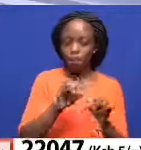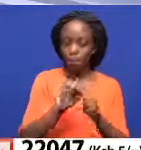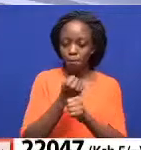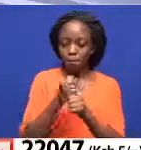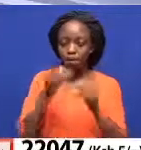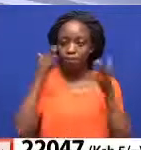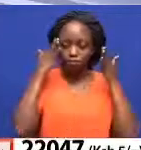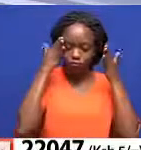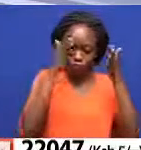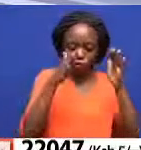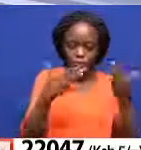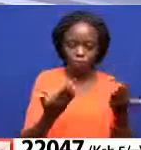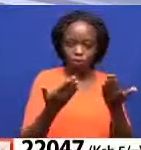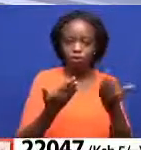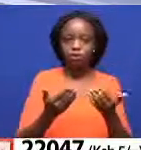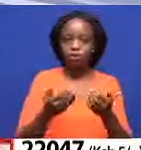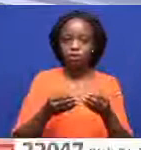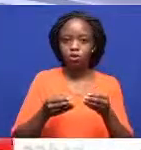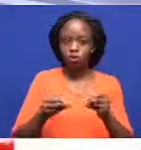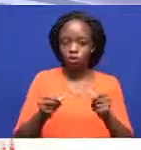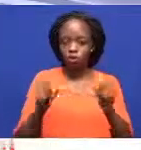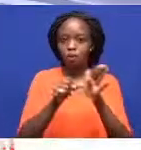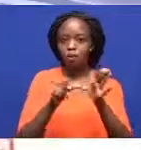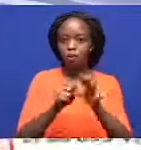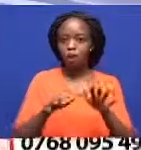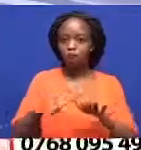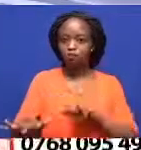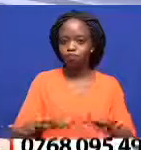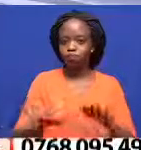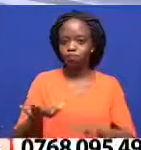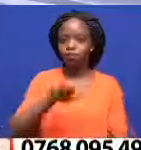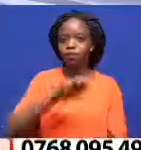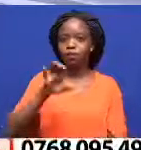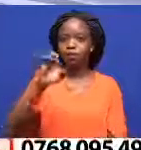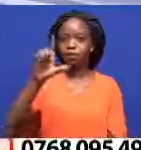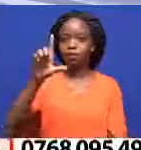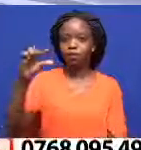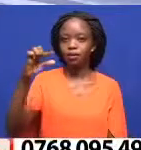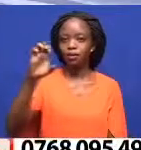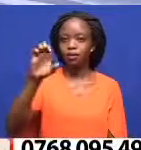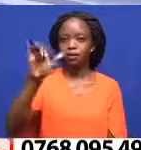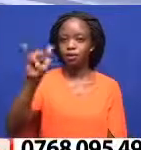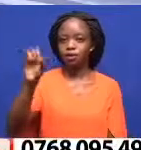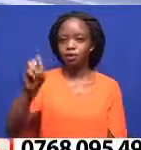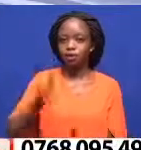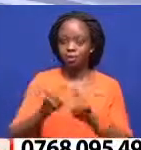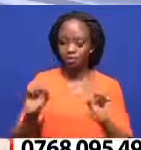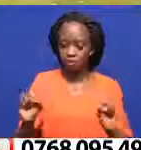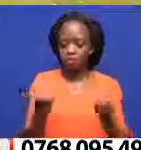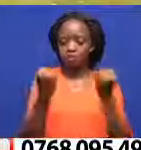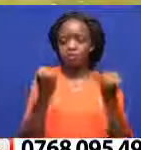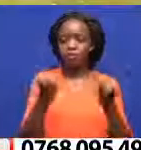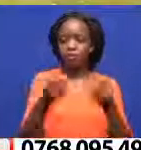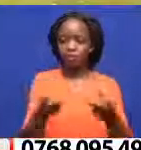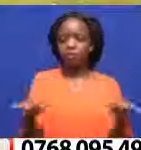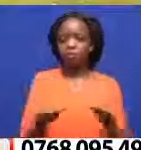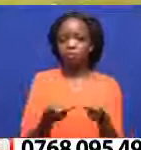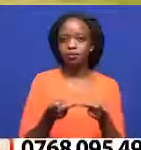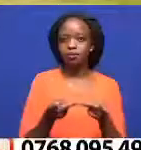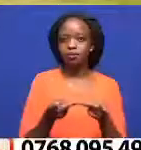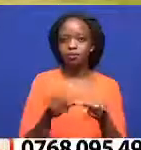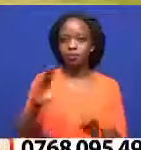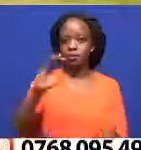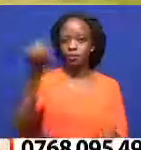aimed at helping to curb the perennial landslides problem in Elgeyo Marakwet and conserve the environment. Environment